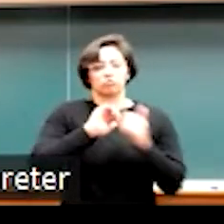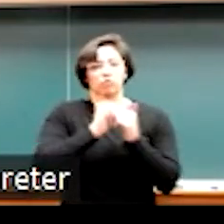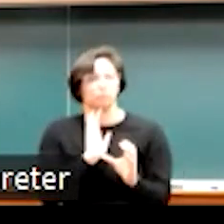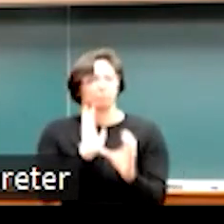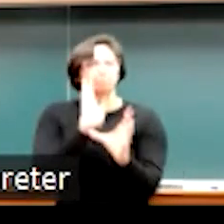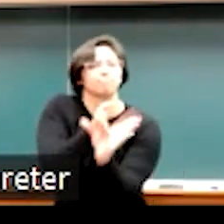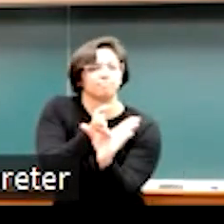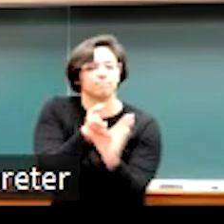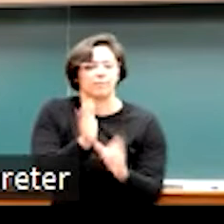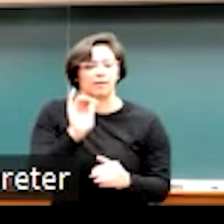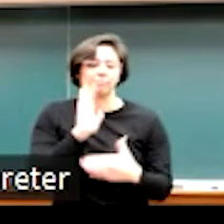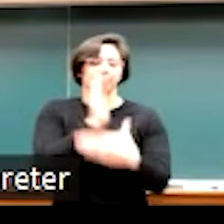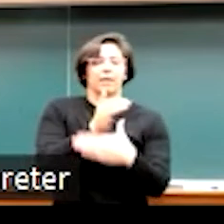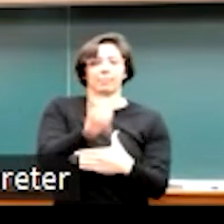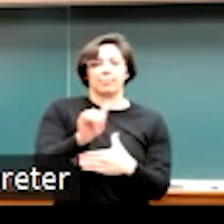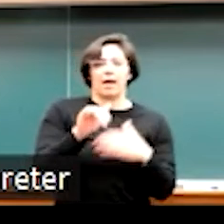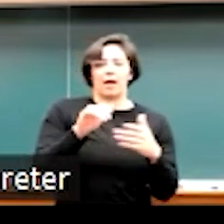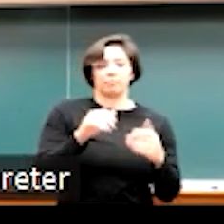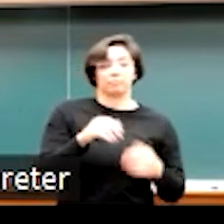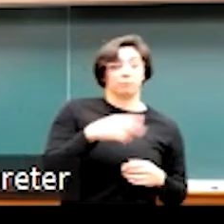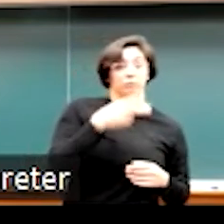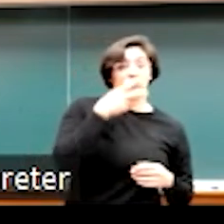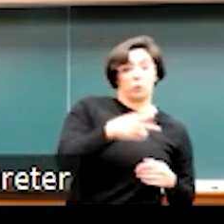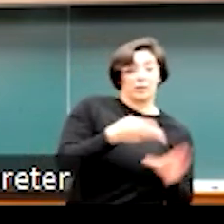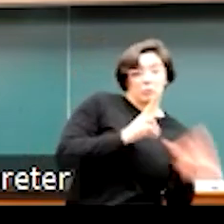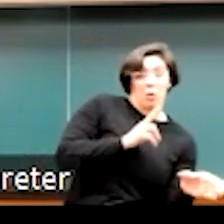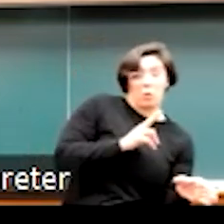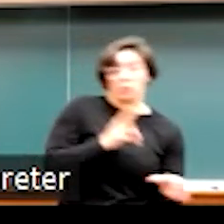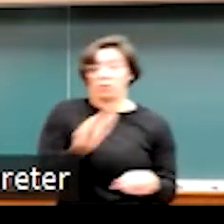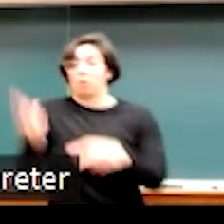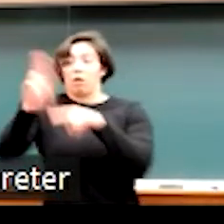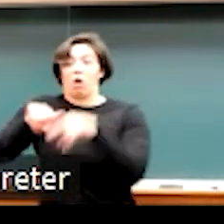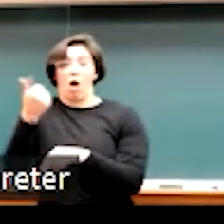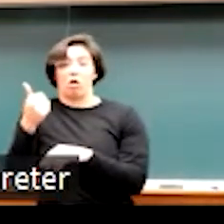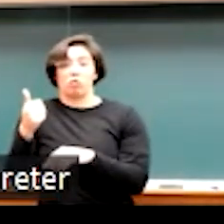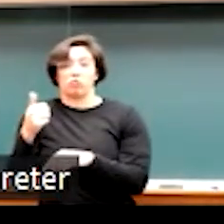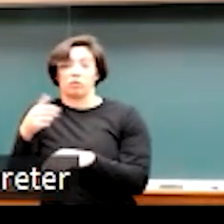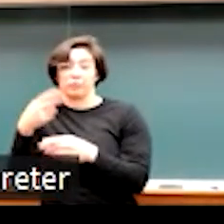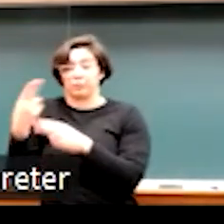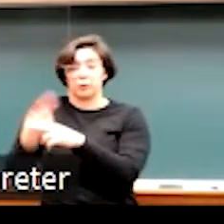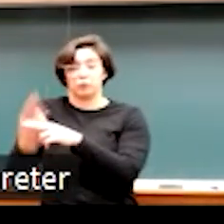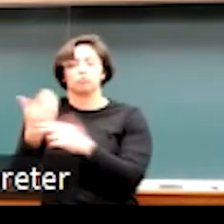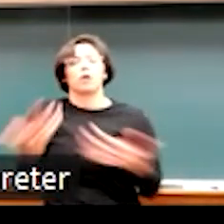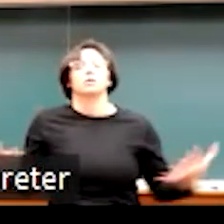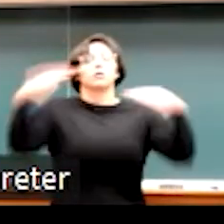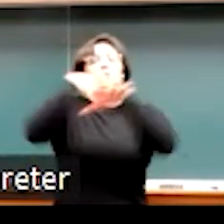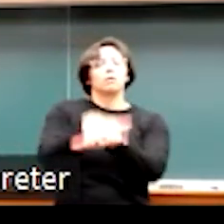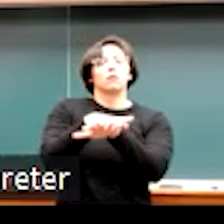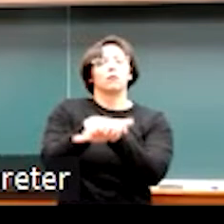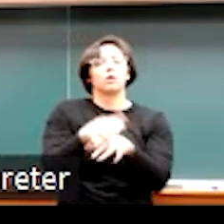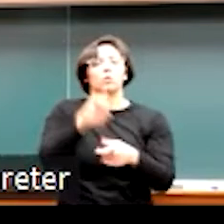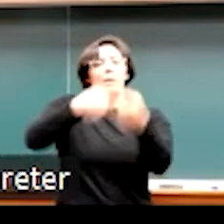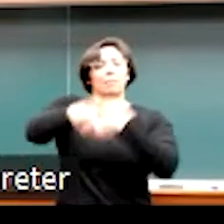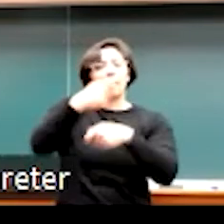on that relationship between abstinence and abstinence-induced hyperalgesia, with the idea of trying a combination of nicotine